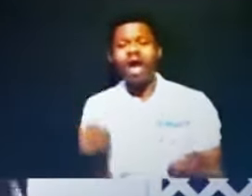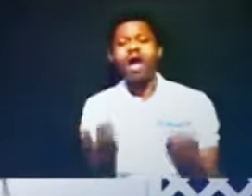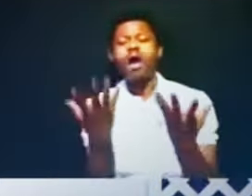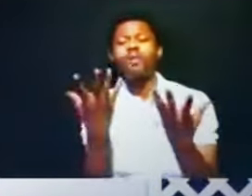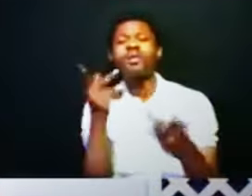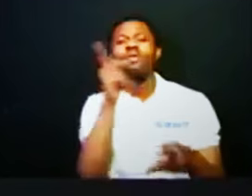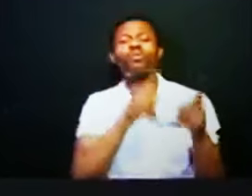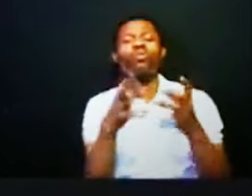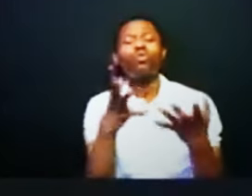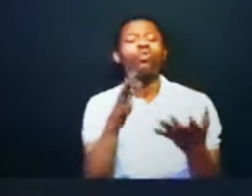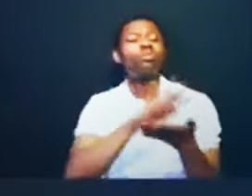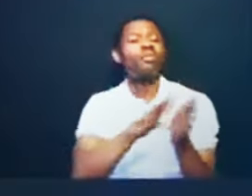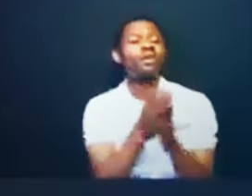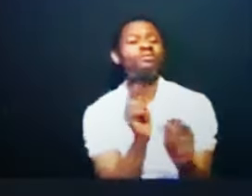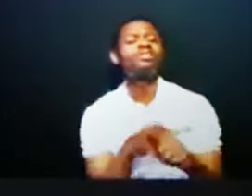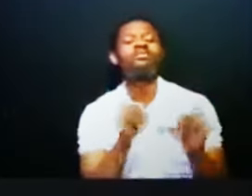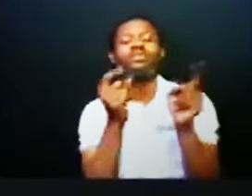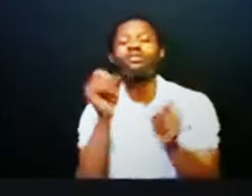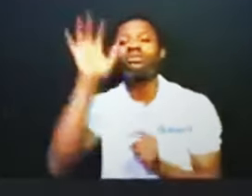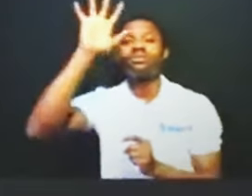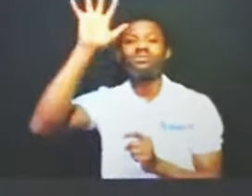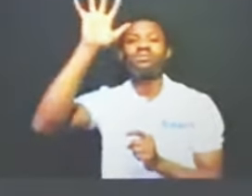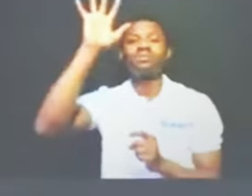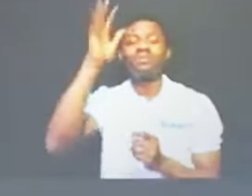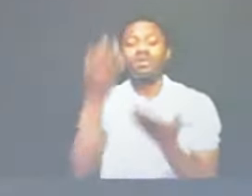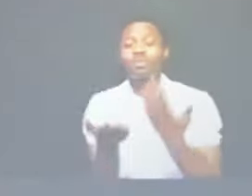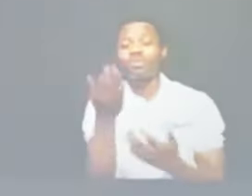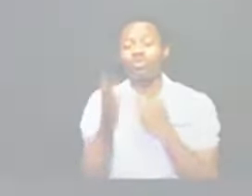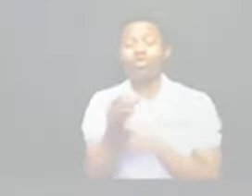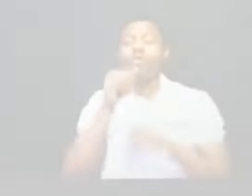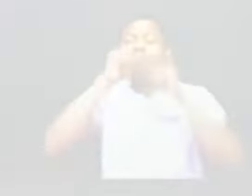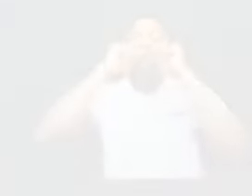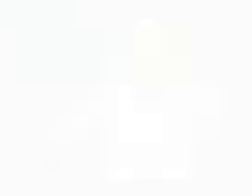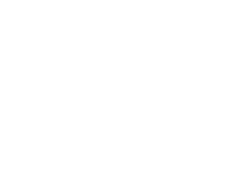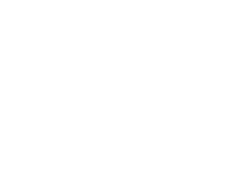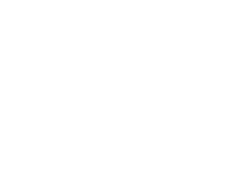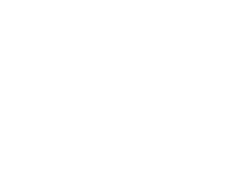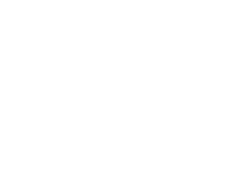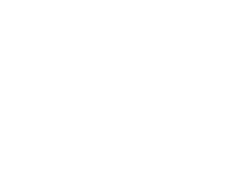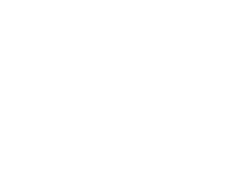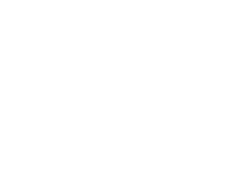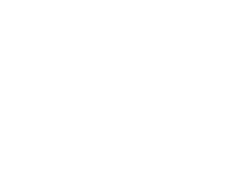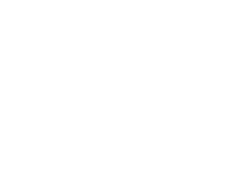different? May the Lord bless us. Shall we rise?